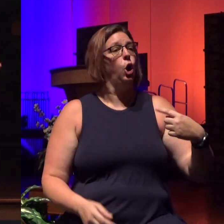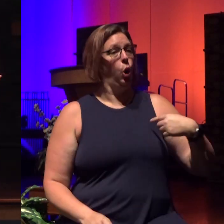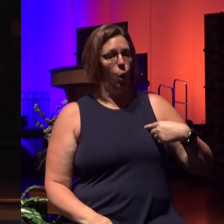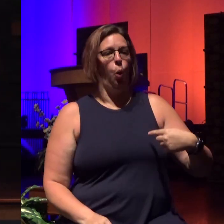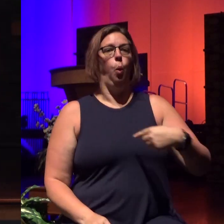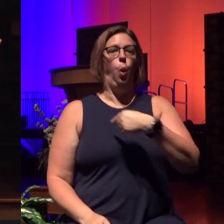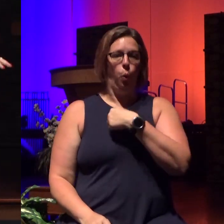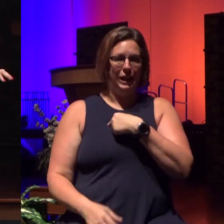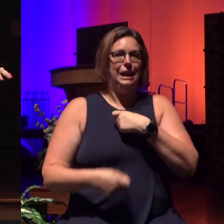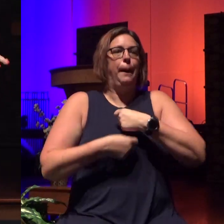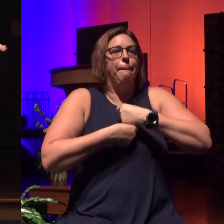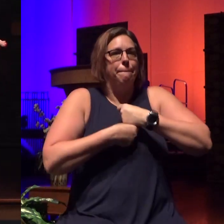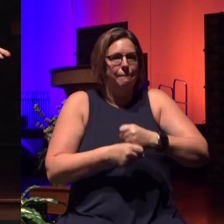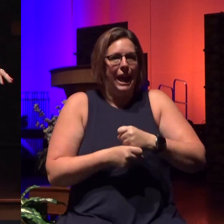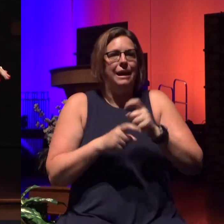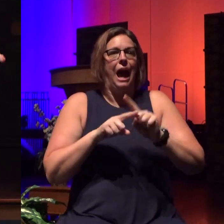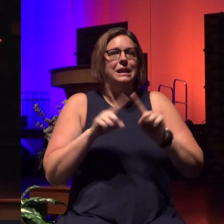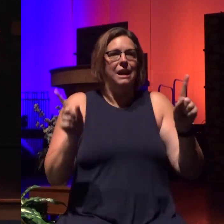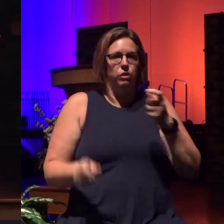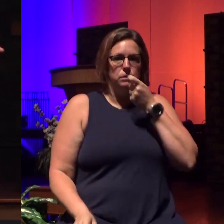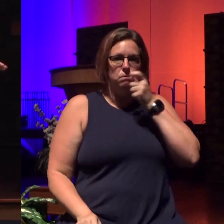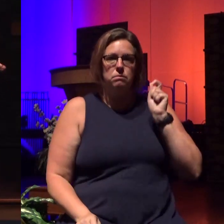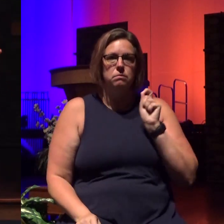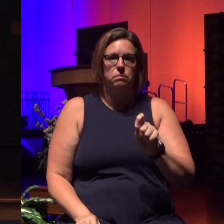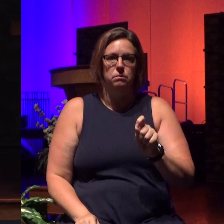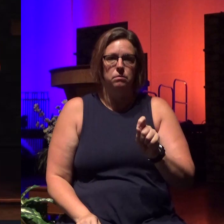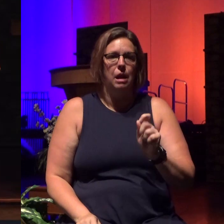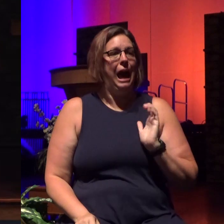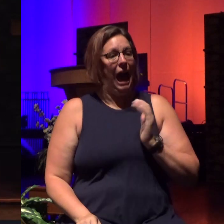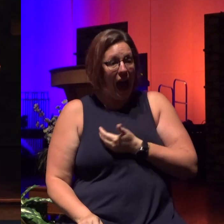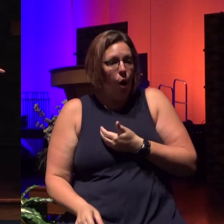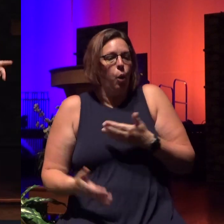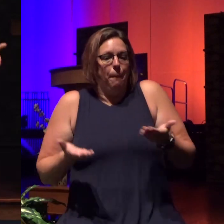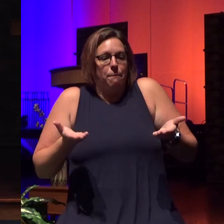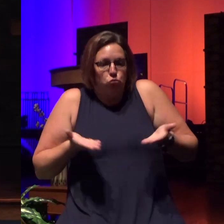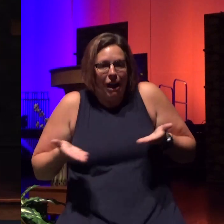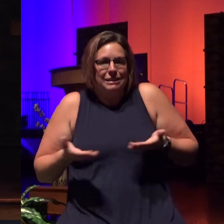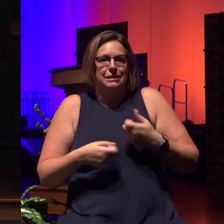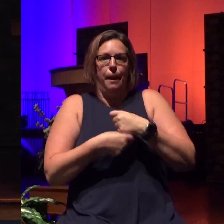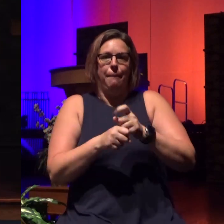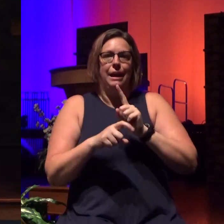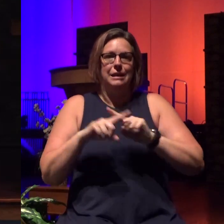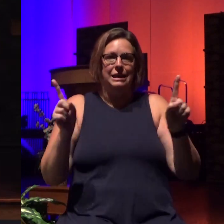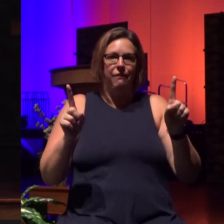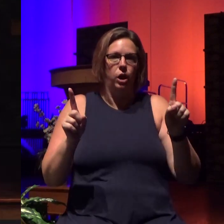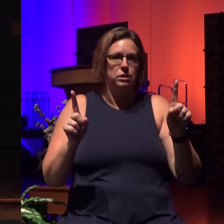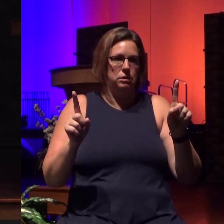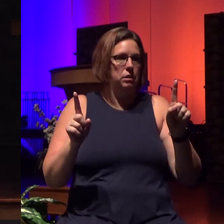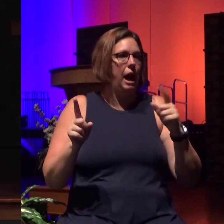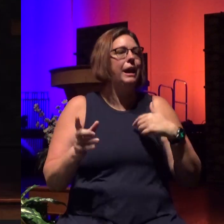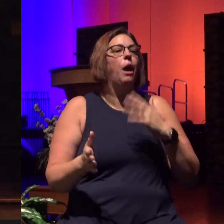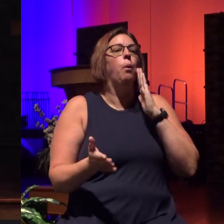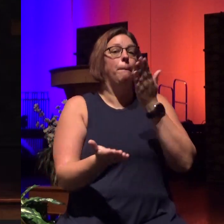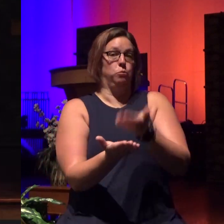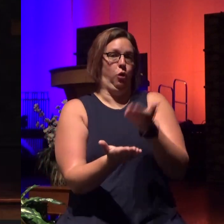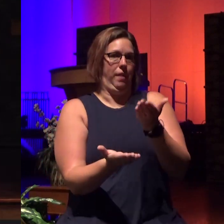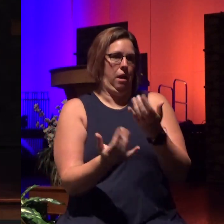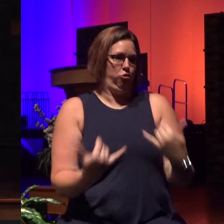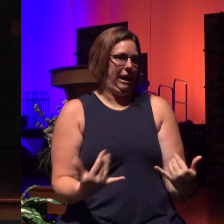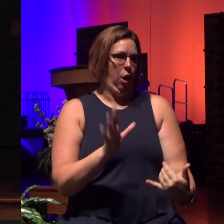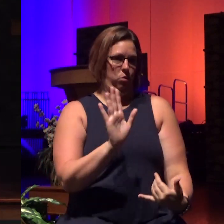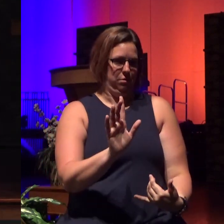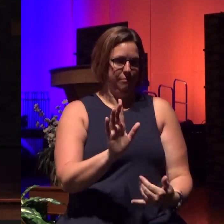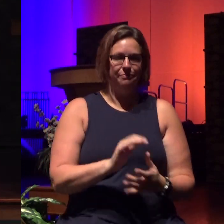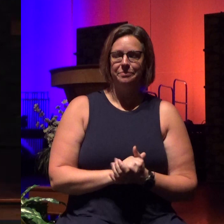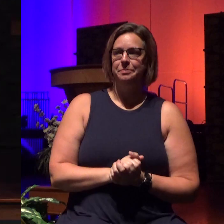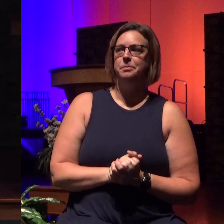all make a difference. Our very presence makes a difference. And let me prove that to us right now.